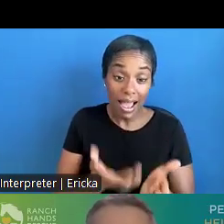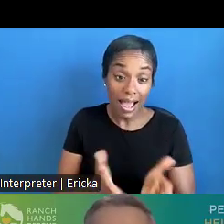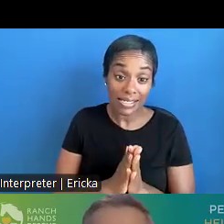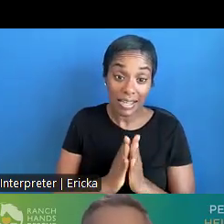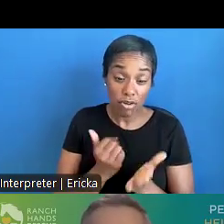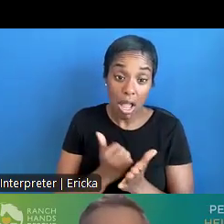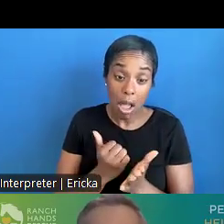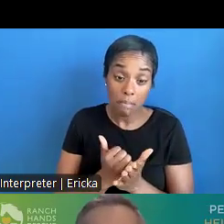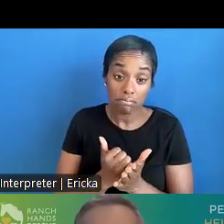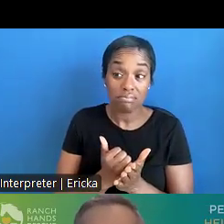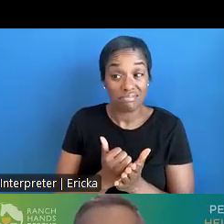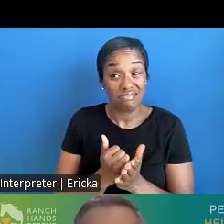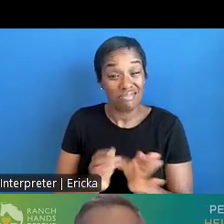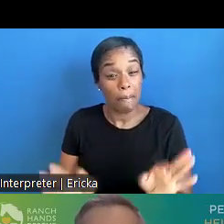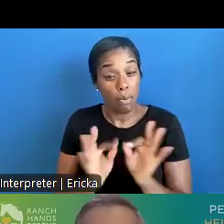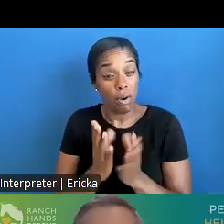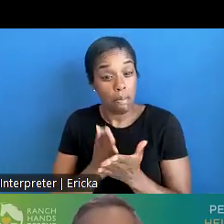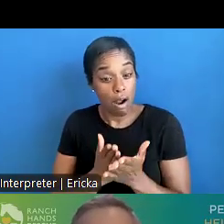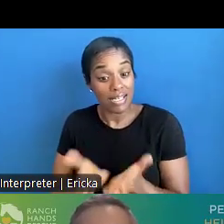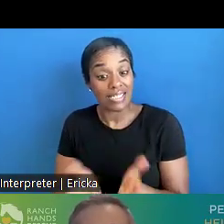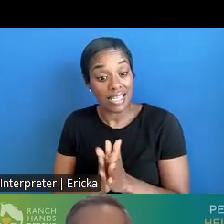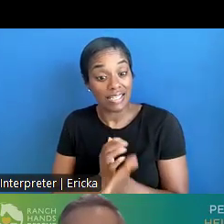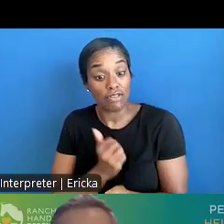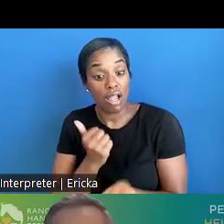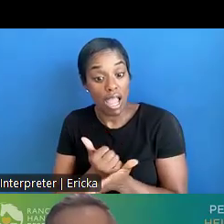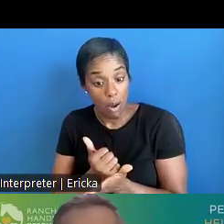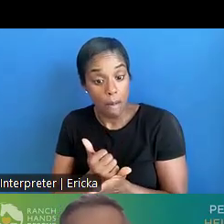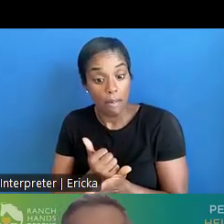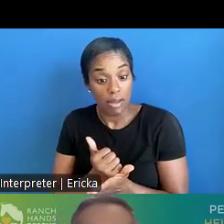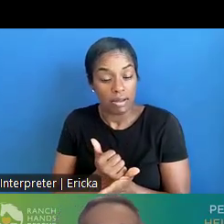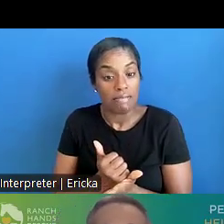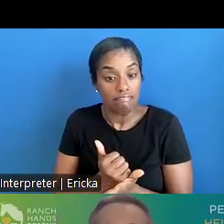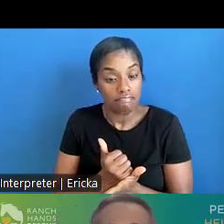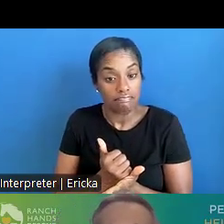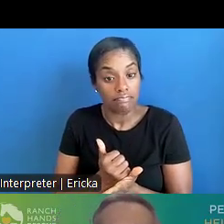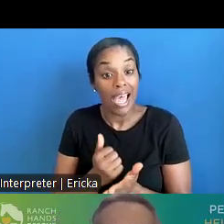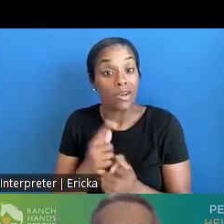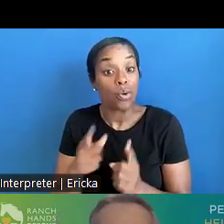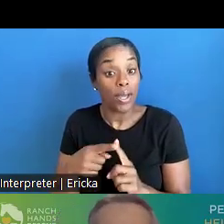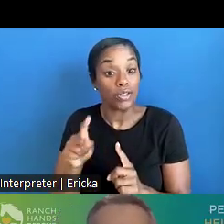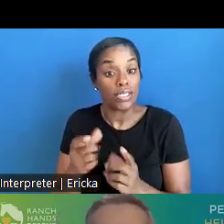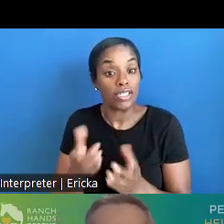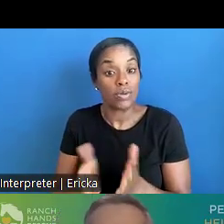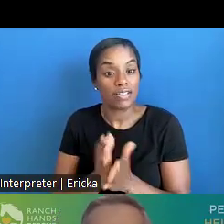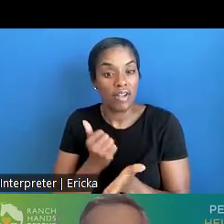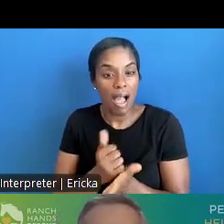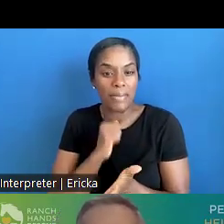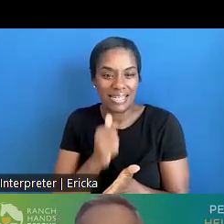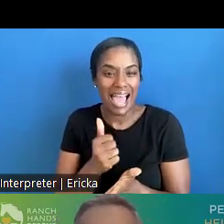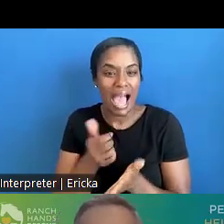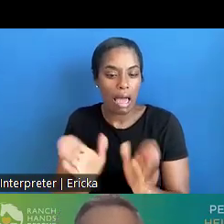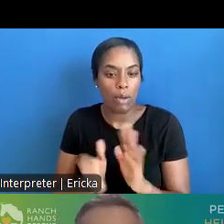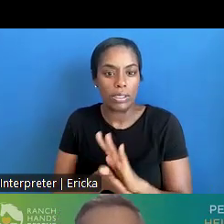is learning how to ask for help and when and not letting it get as bad, right? So rebuilding their lives